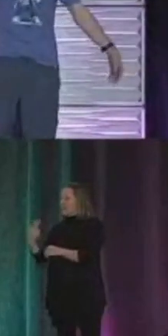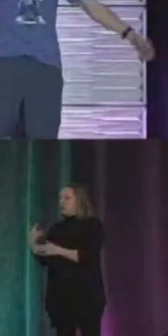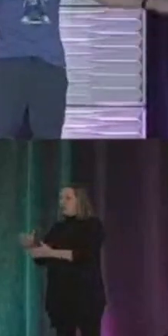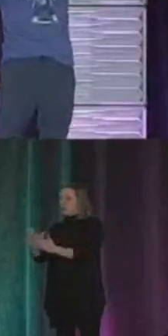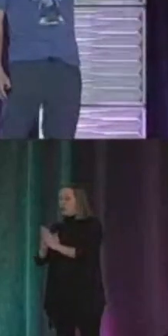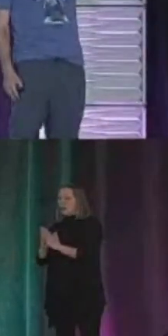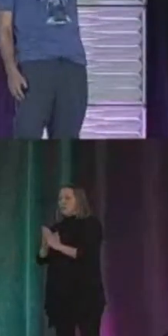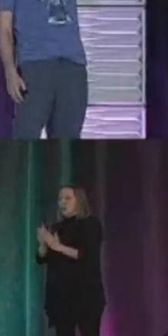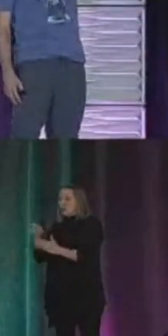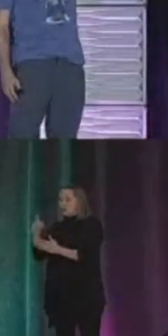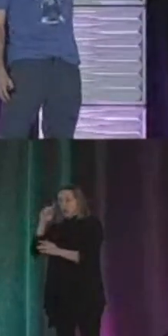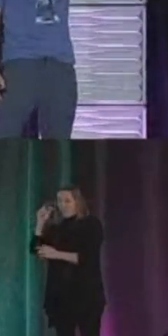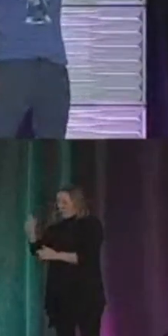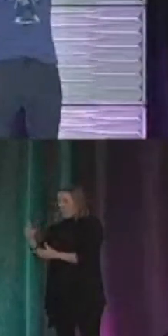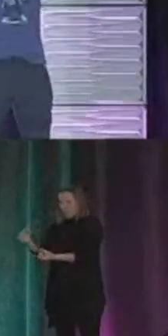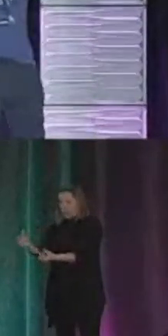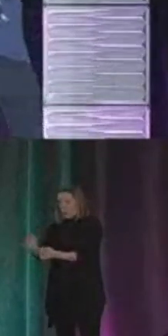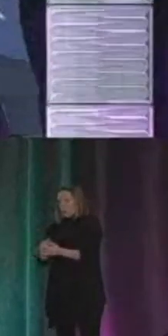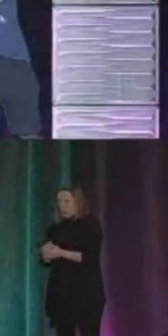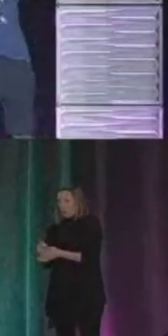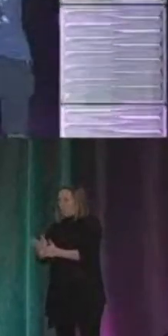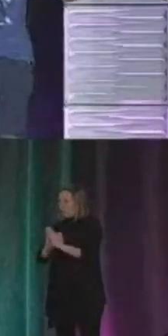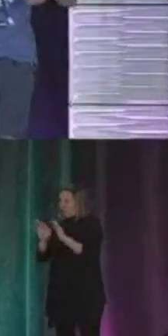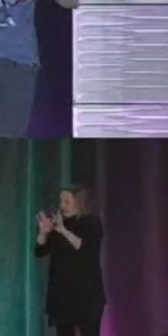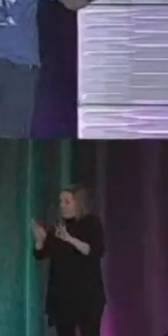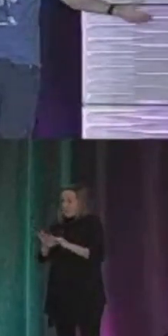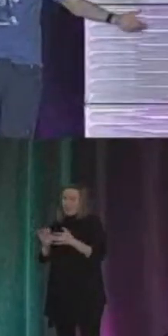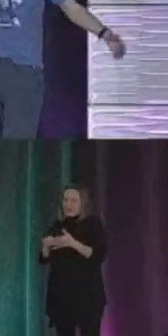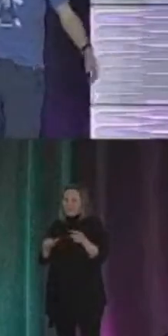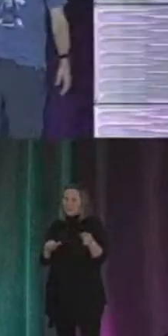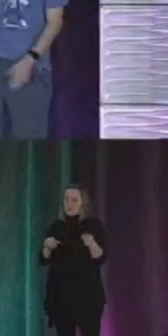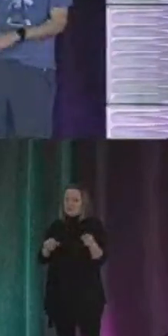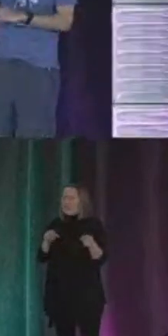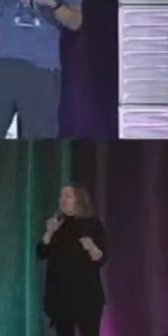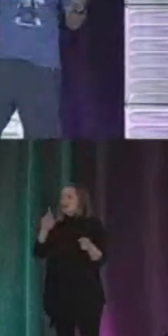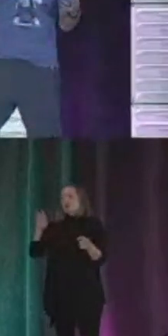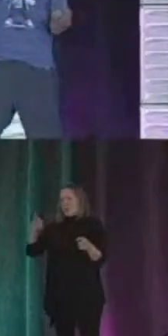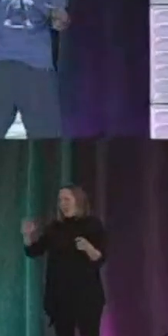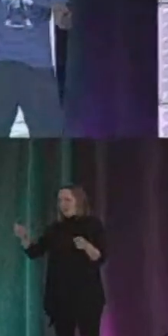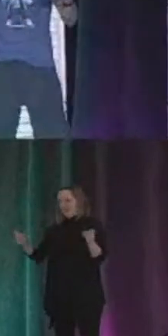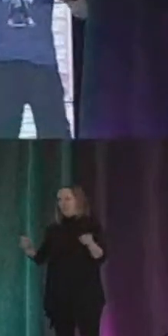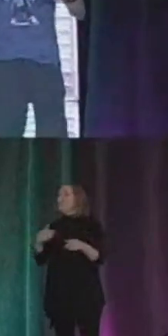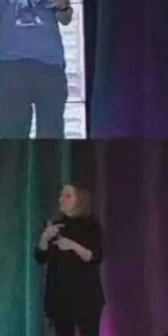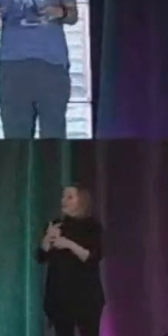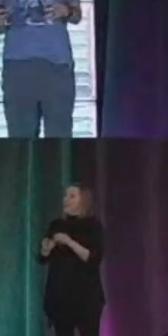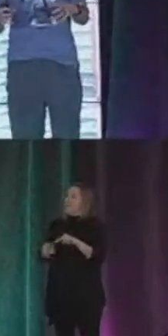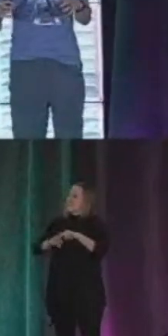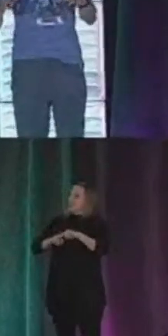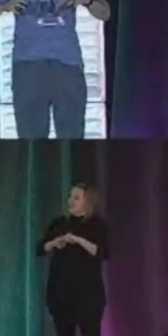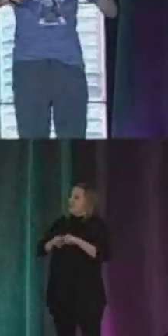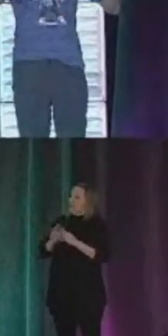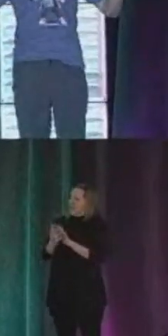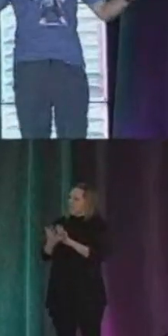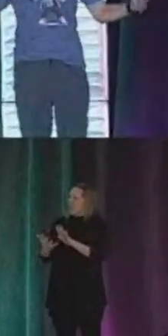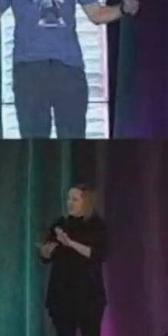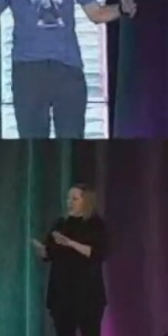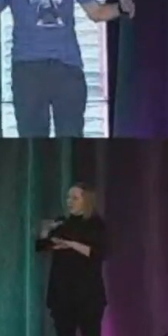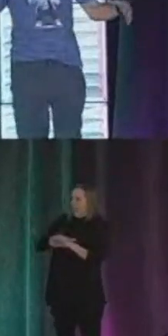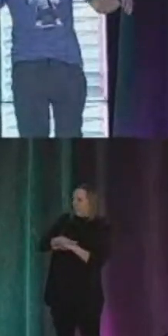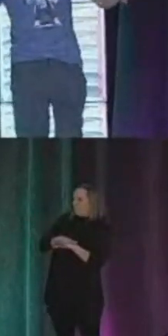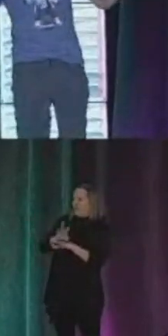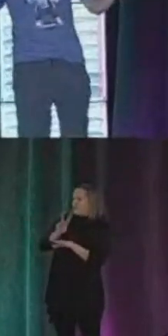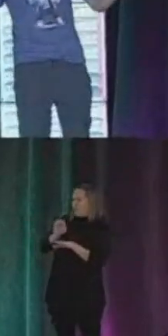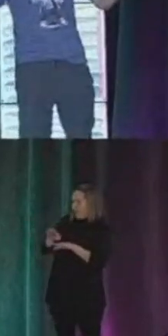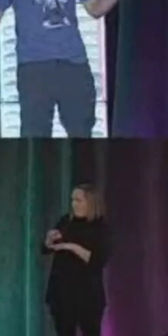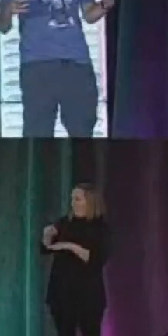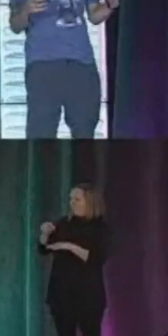you want to with it. There's that request.form data. That's a web platform API, not a Remix API. So we can build abstractions on top of the web platform